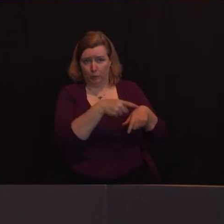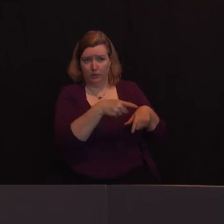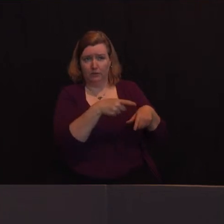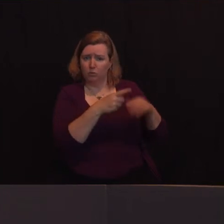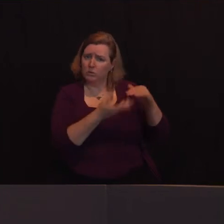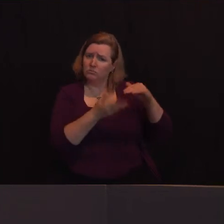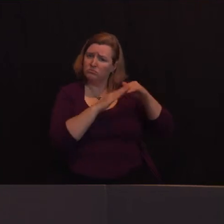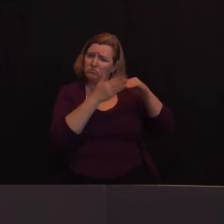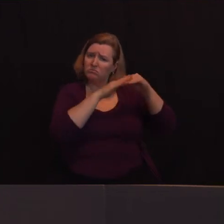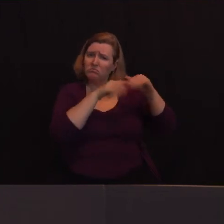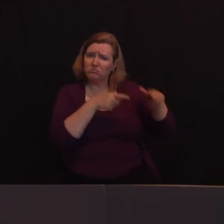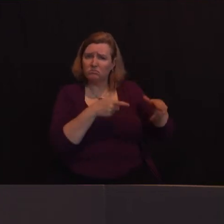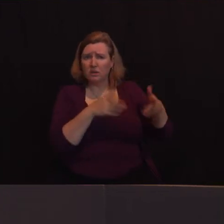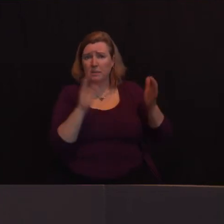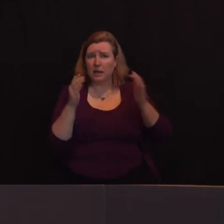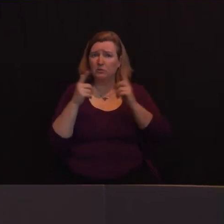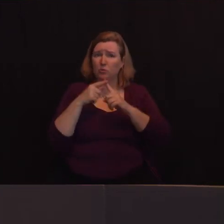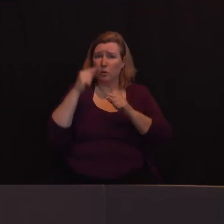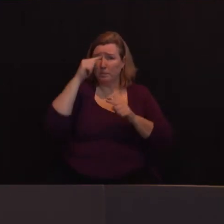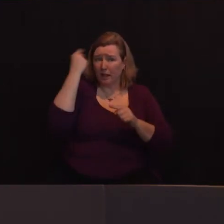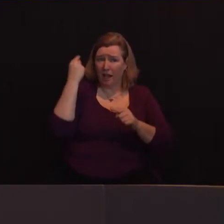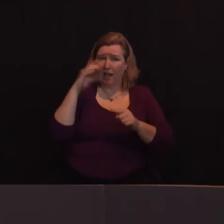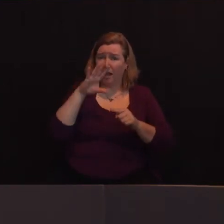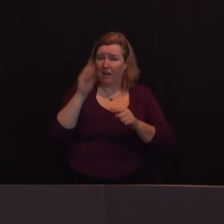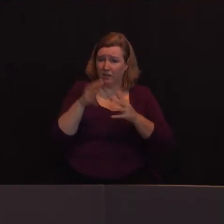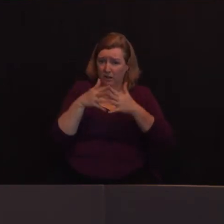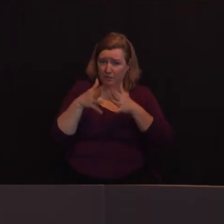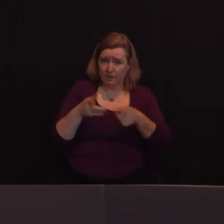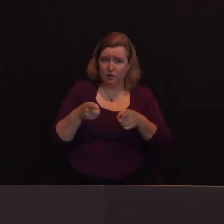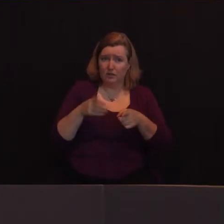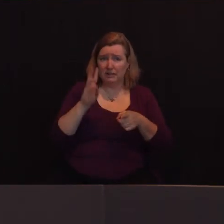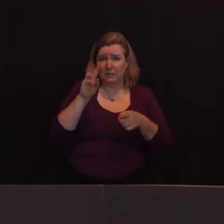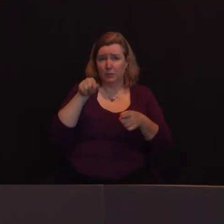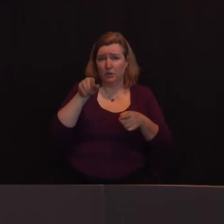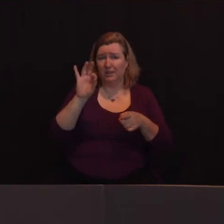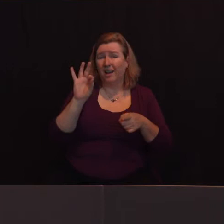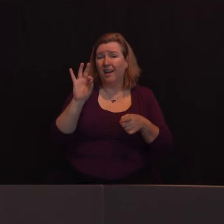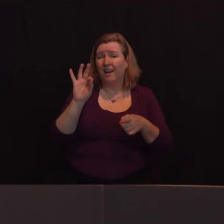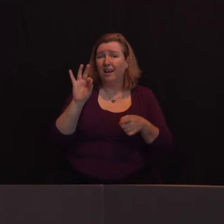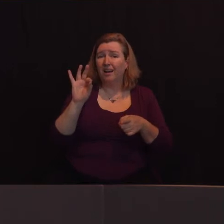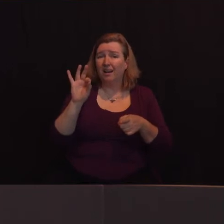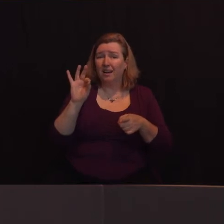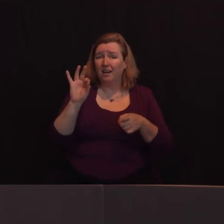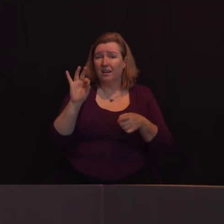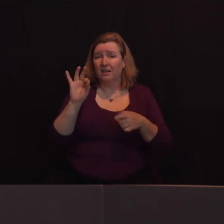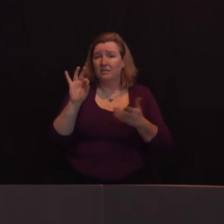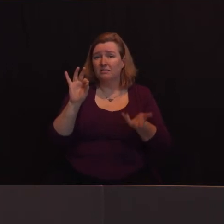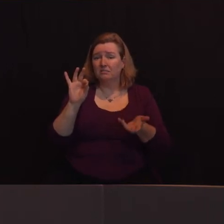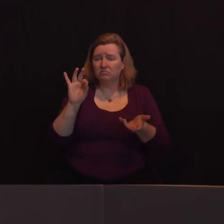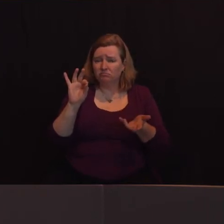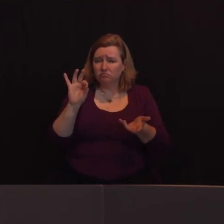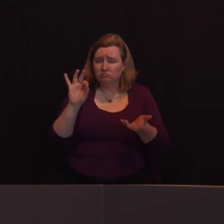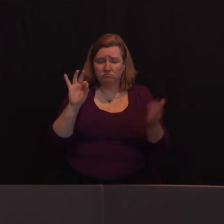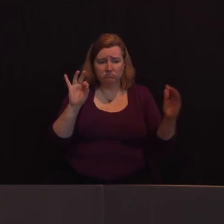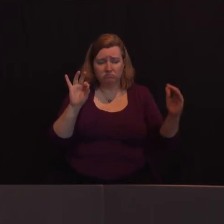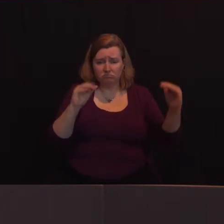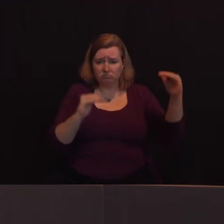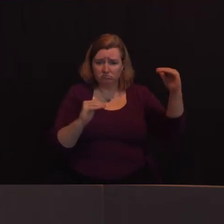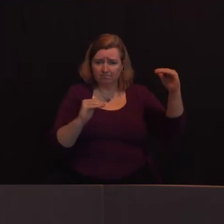than the Black African American, which is about 6.9% right now. So not representative of